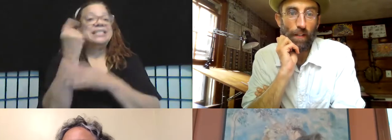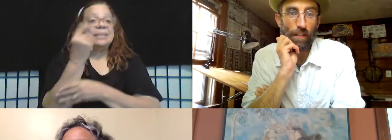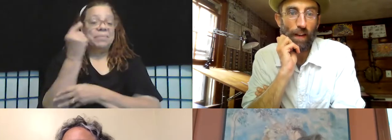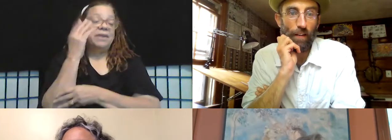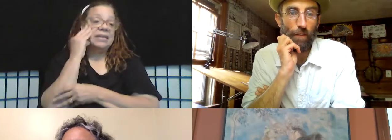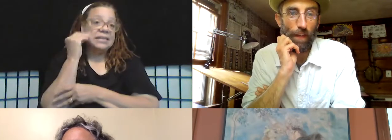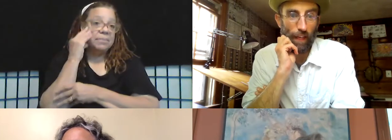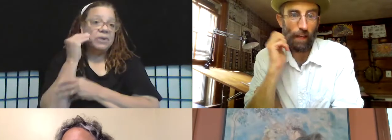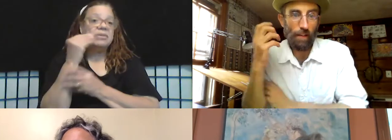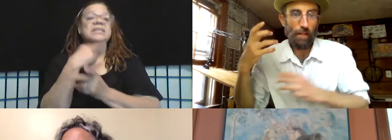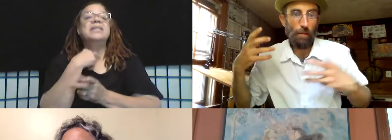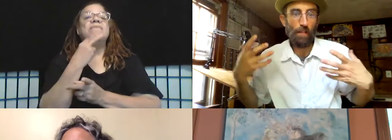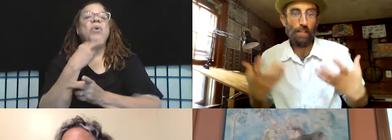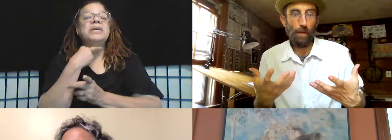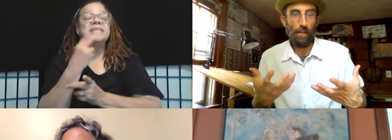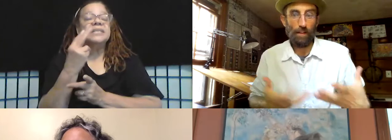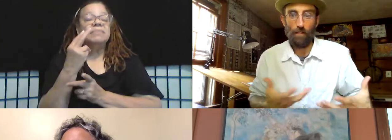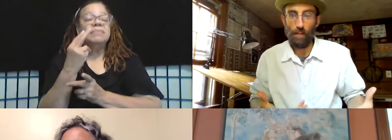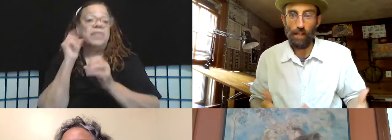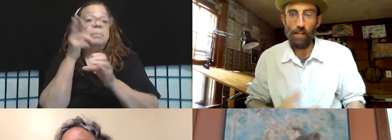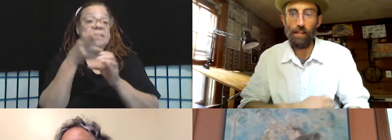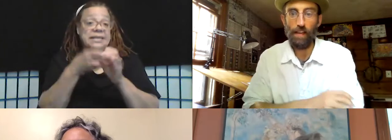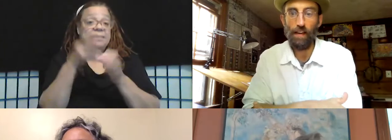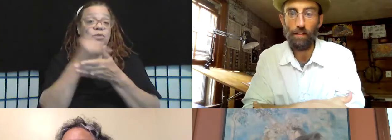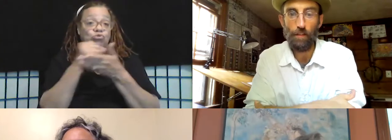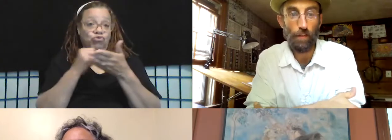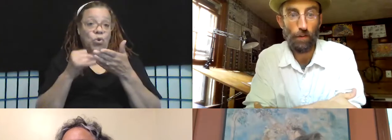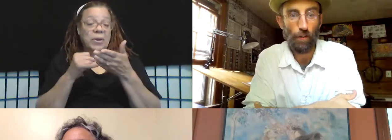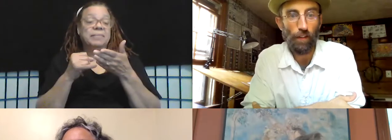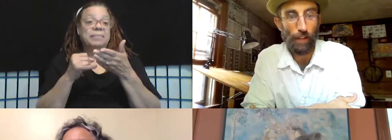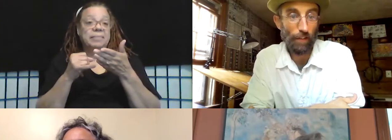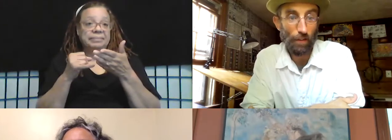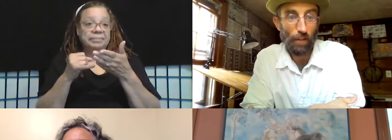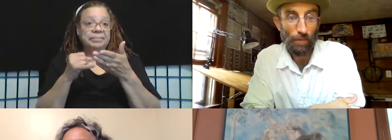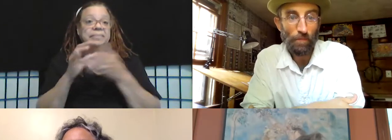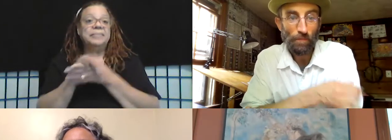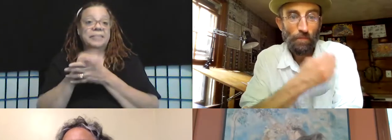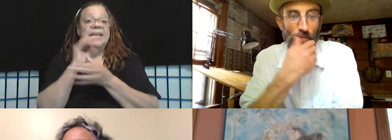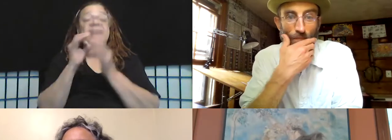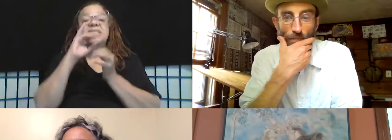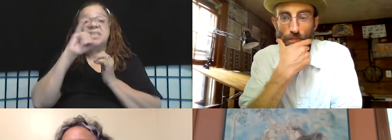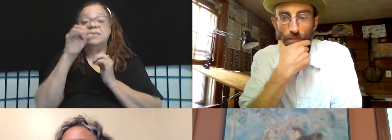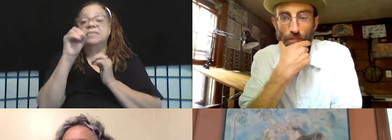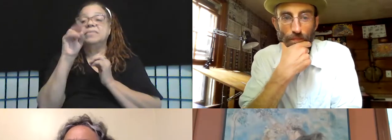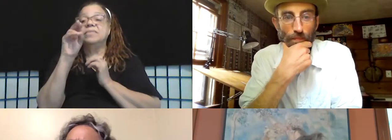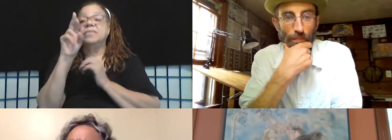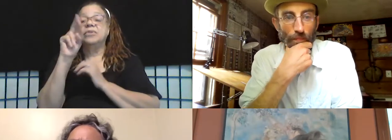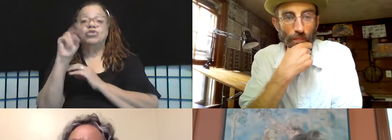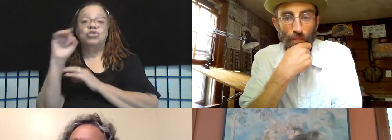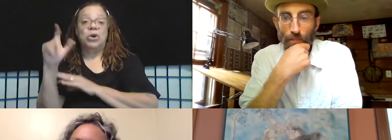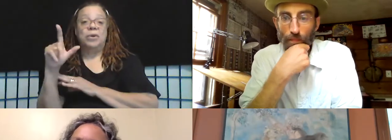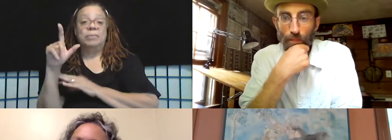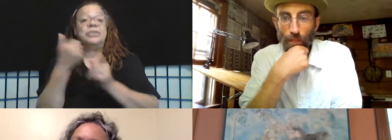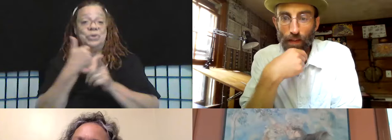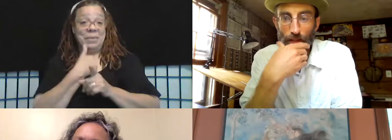and the voice of the participant of the journal, if it's a journal. So I've read